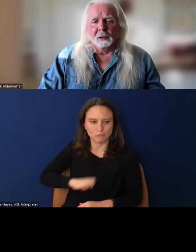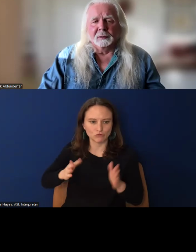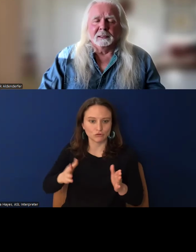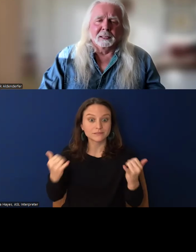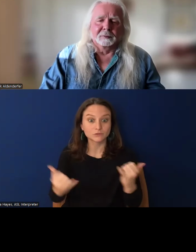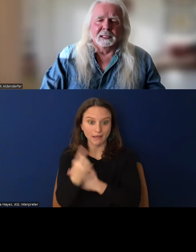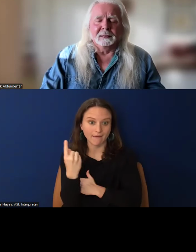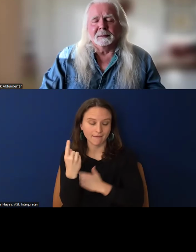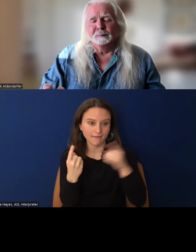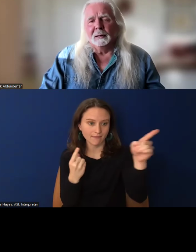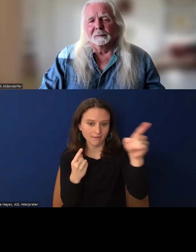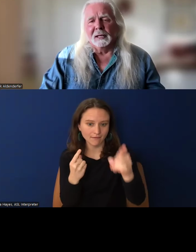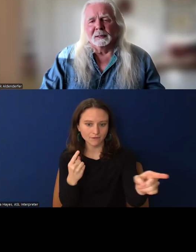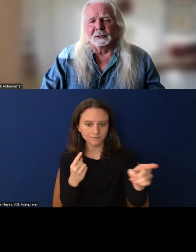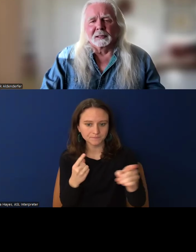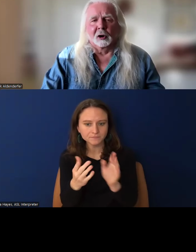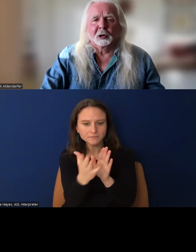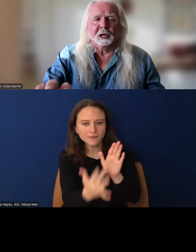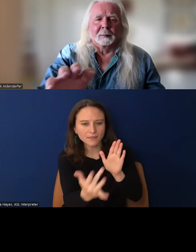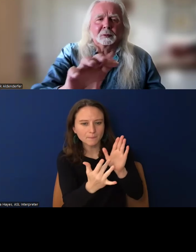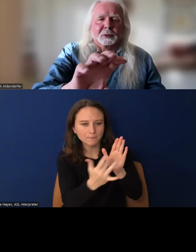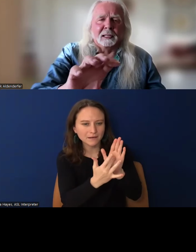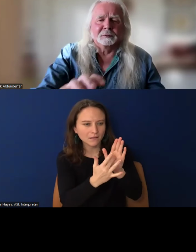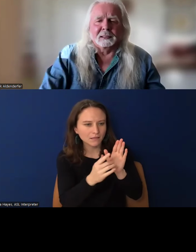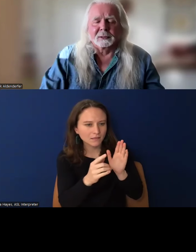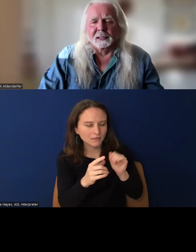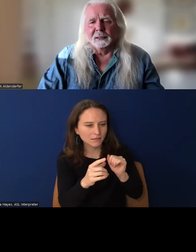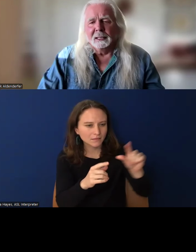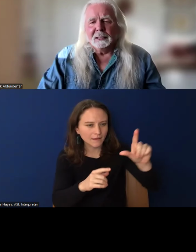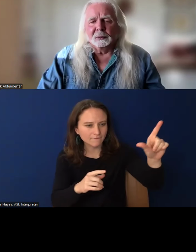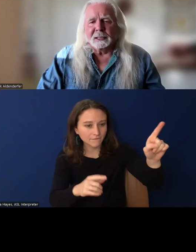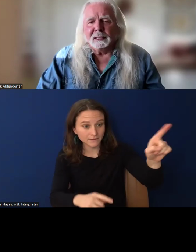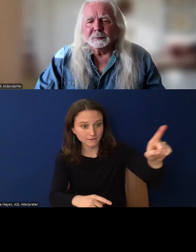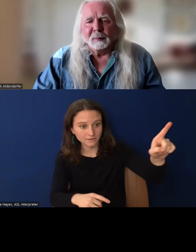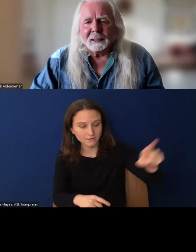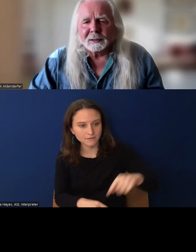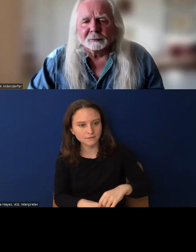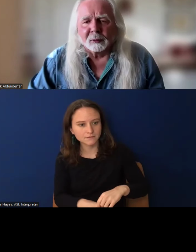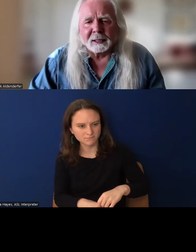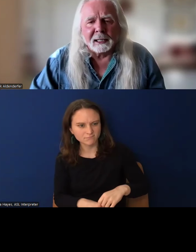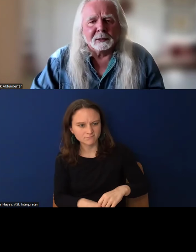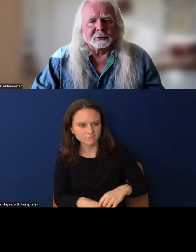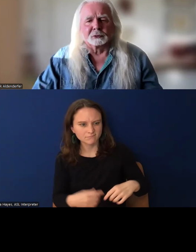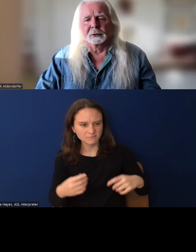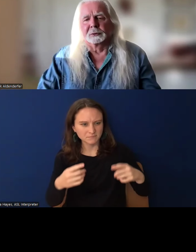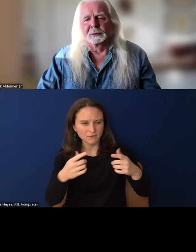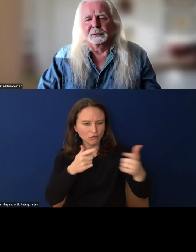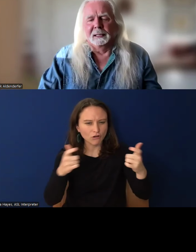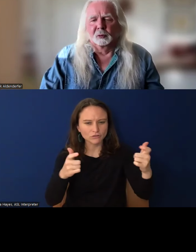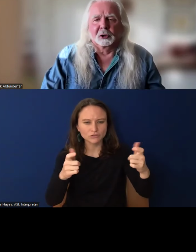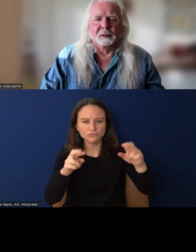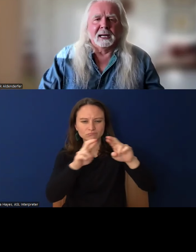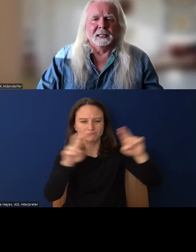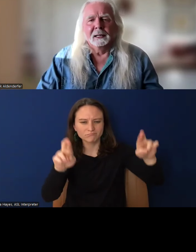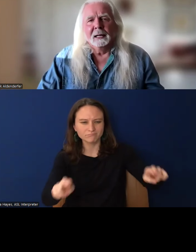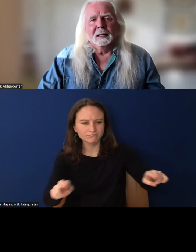look on the kind of the middle of the image, kind of arcing up to the left-hand side, you'll see these massive rectangular structures that